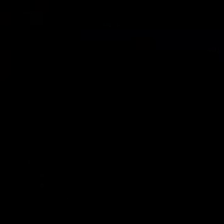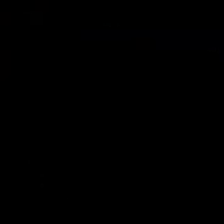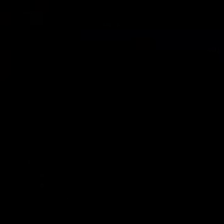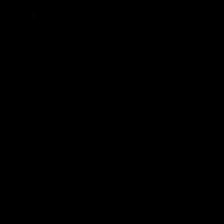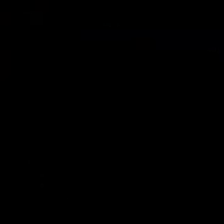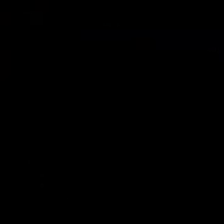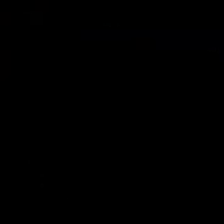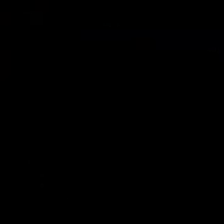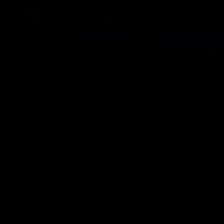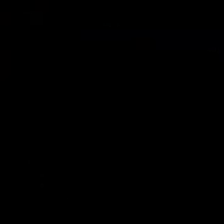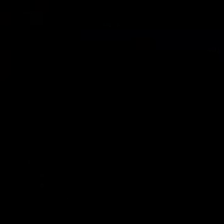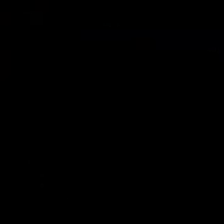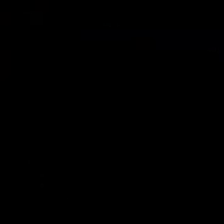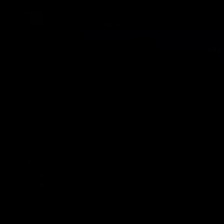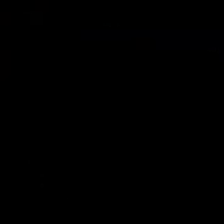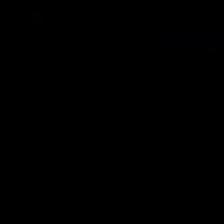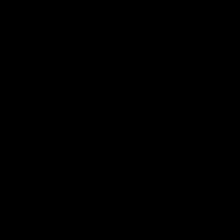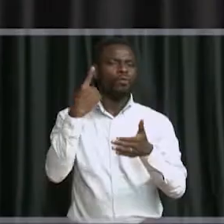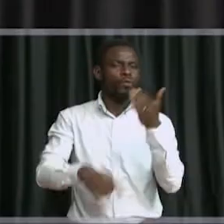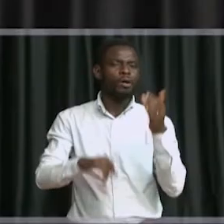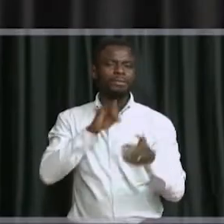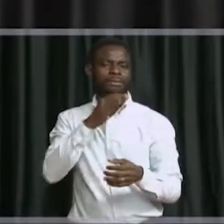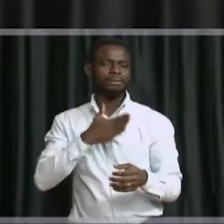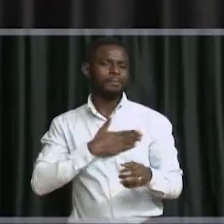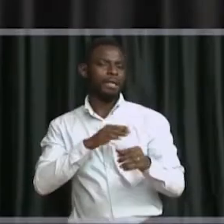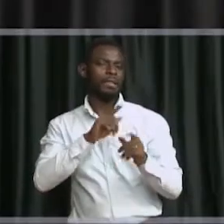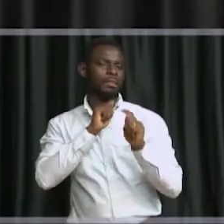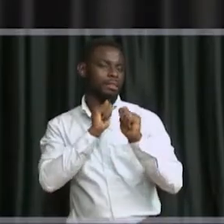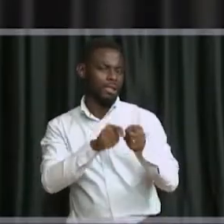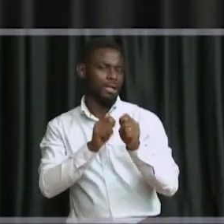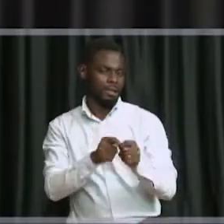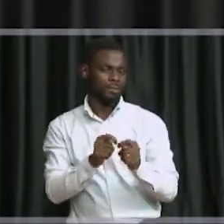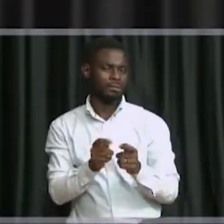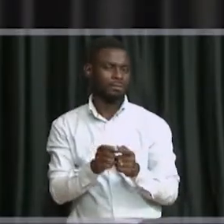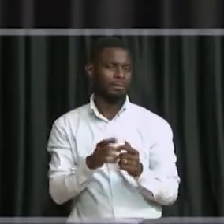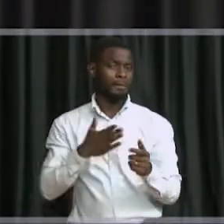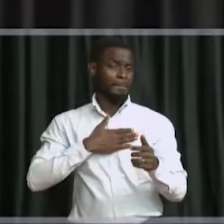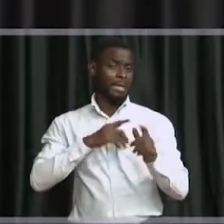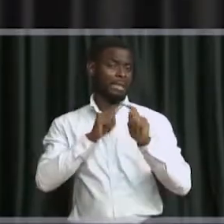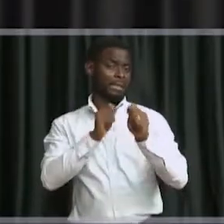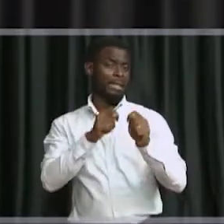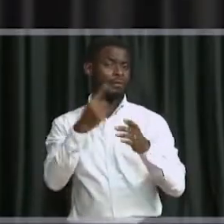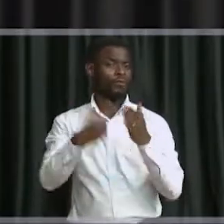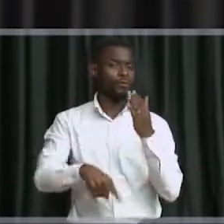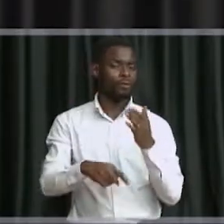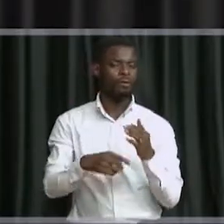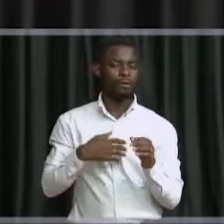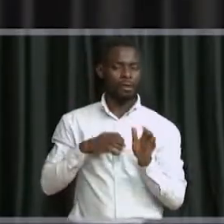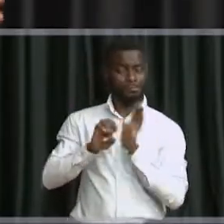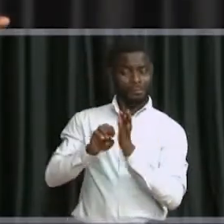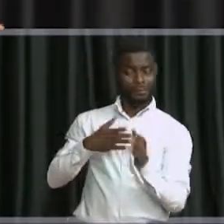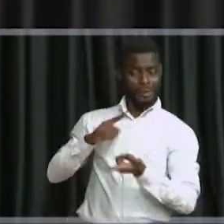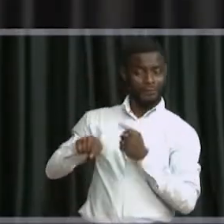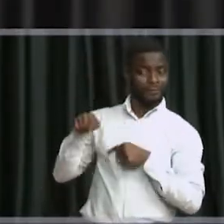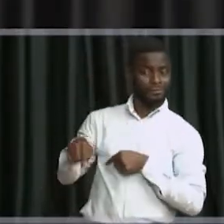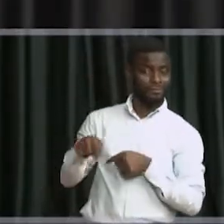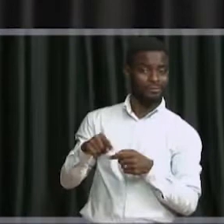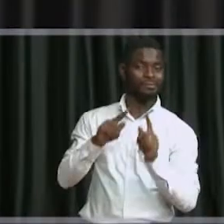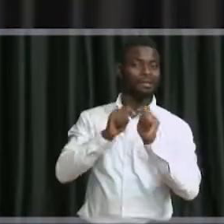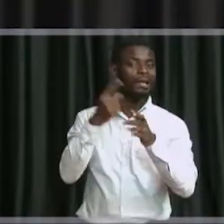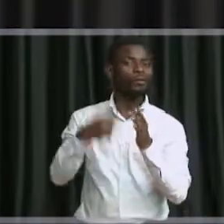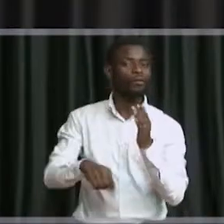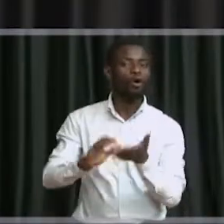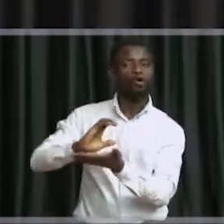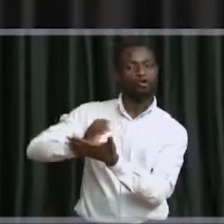enti nsembi say idikani edi ene ye wadumachedia ma mevwami yon konu enfanye mfatuhun see madumfondadumachedia